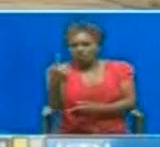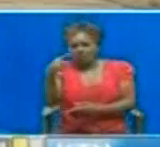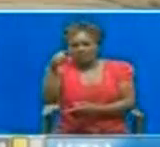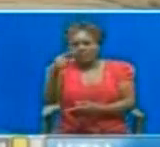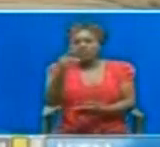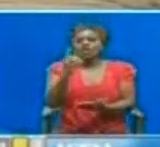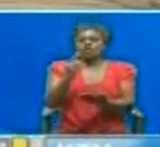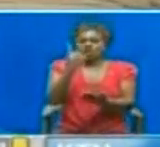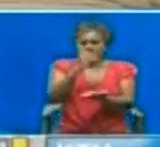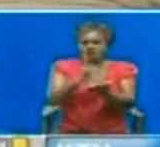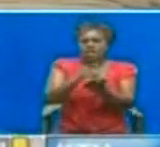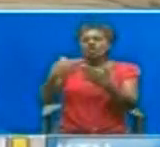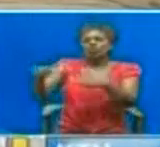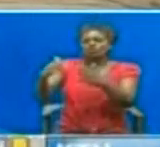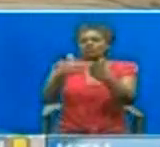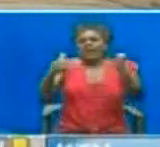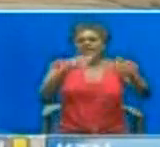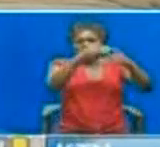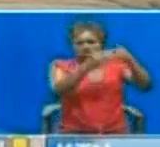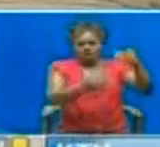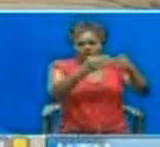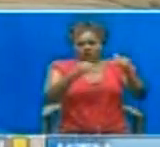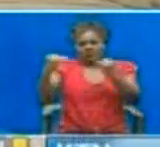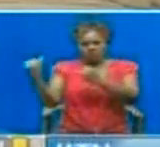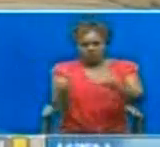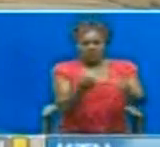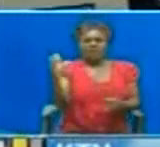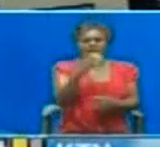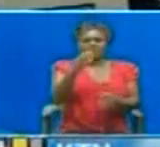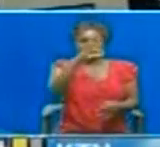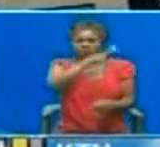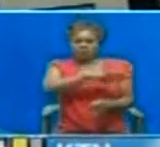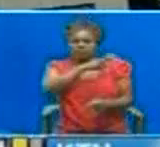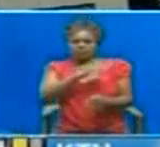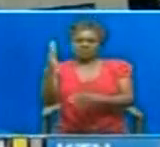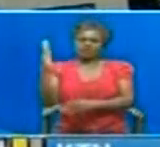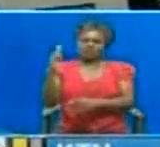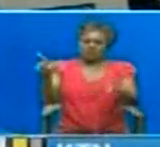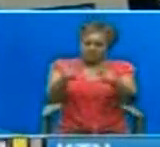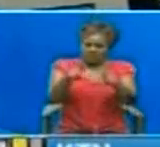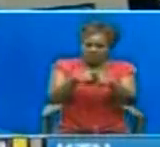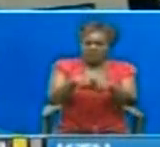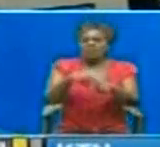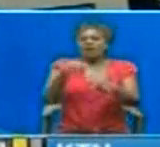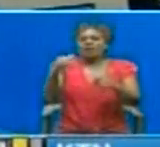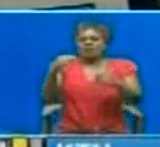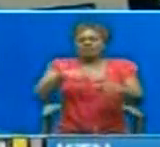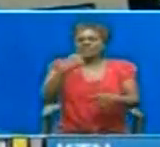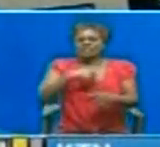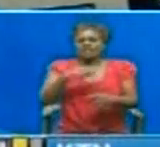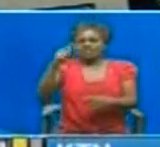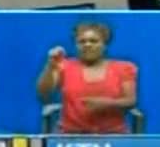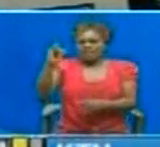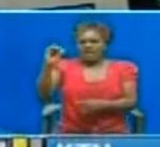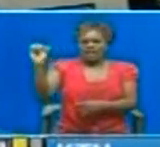made the shilling lose ground against the dollar. The reintroduction of capital gains tax on property and securities has also seen foreigners at the Nairobi